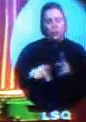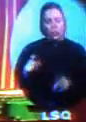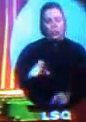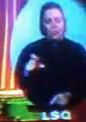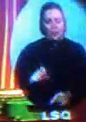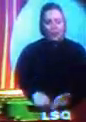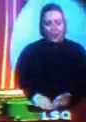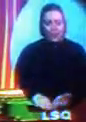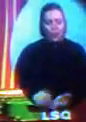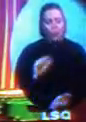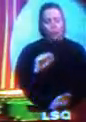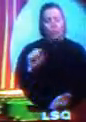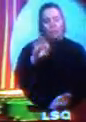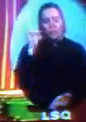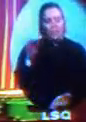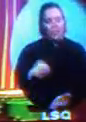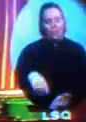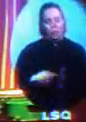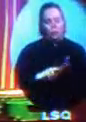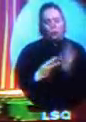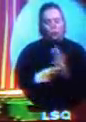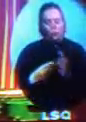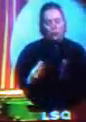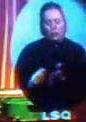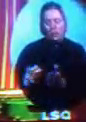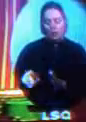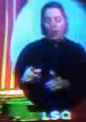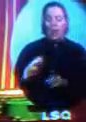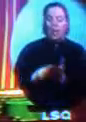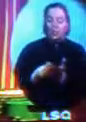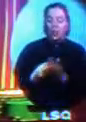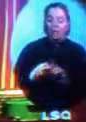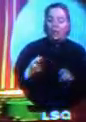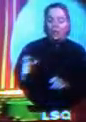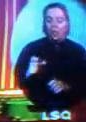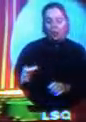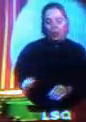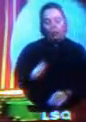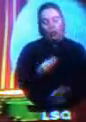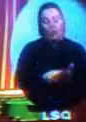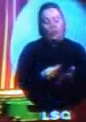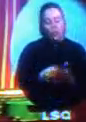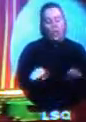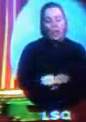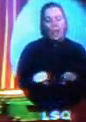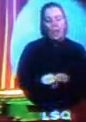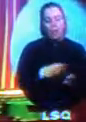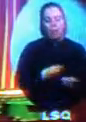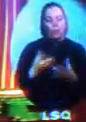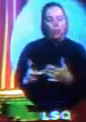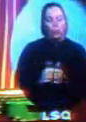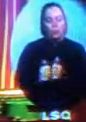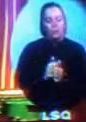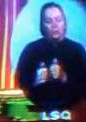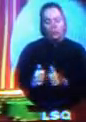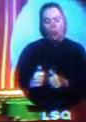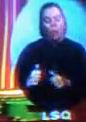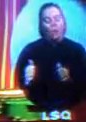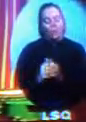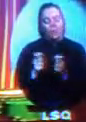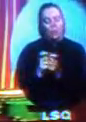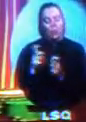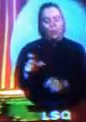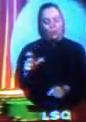its funding comes from Quebecers' taxes. The federal government has no right to fund, with money coming from Quebecers,